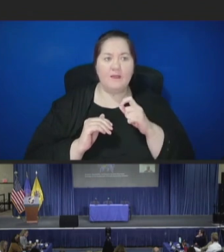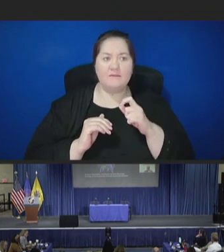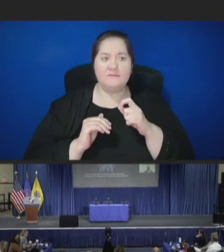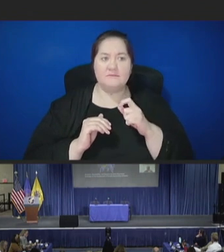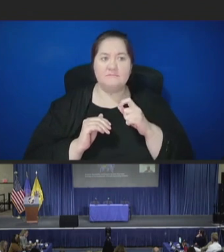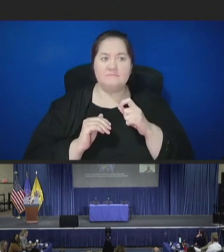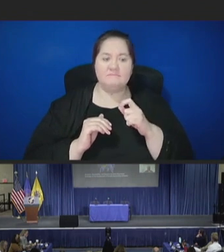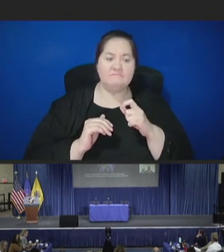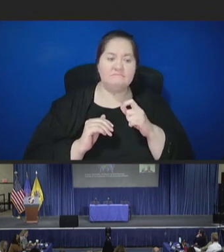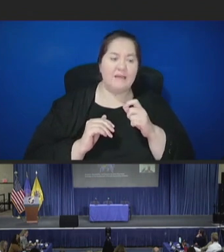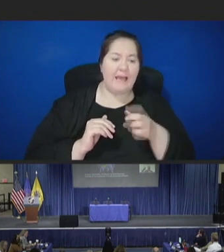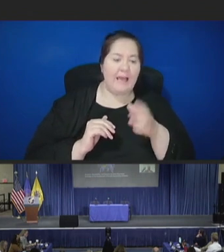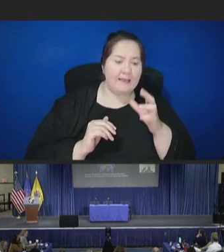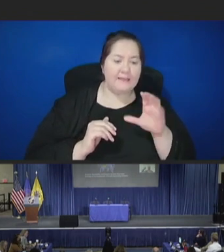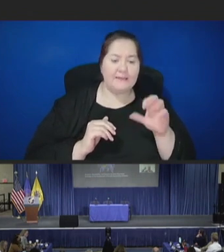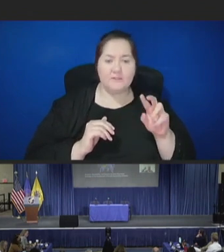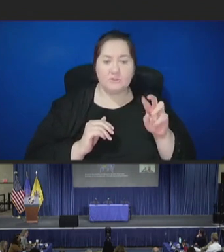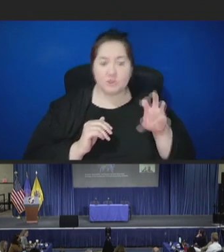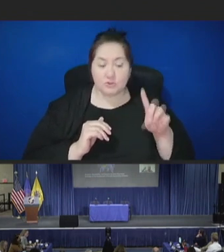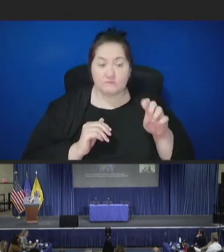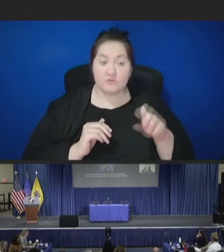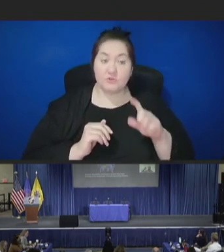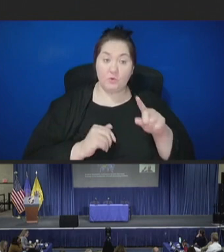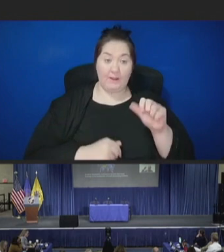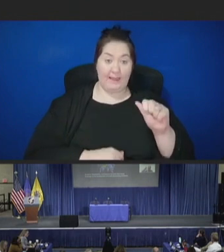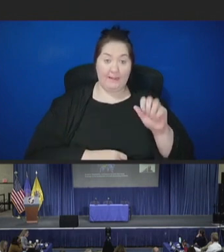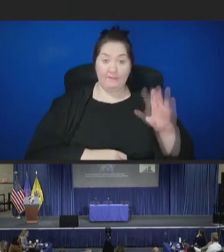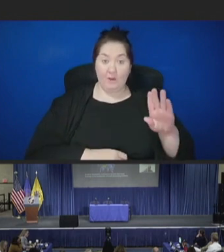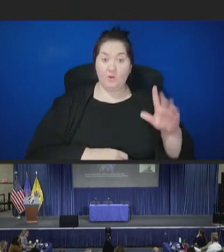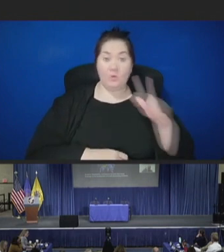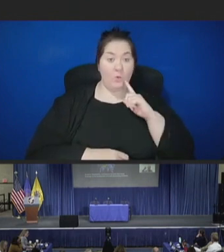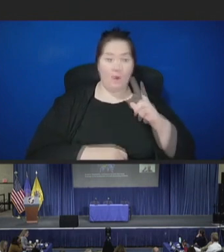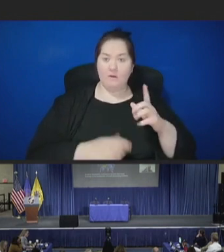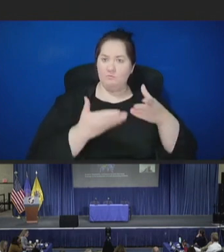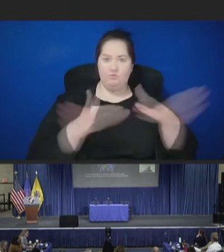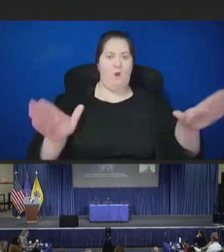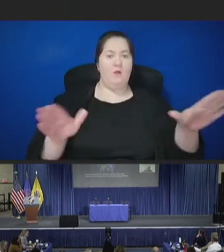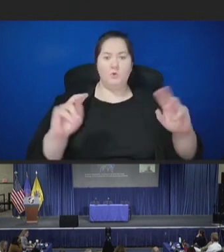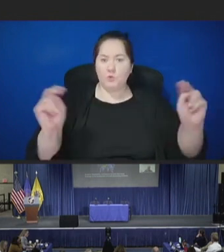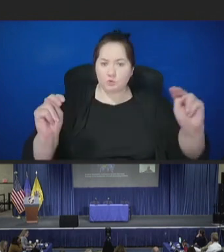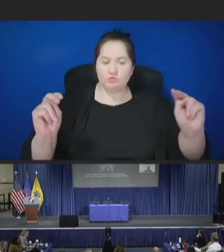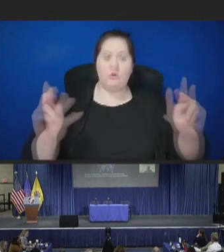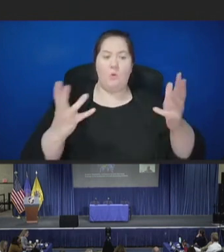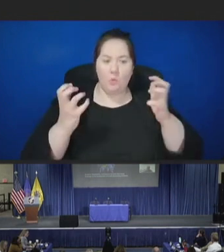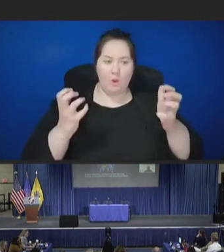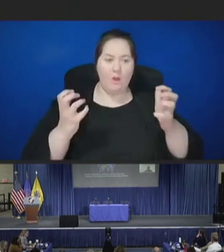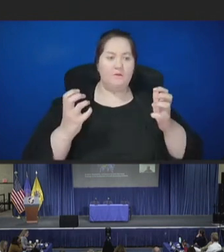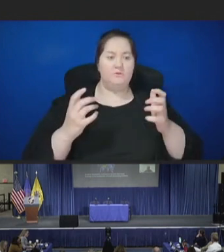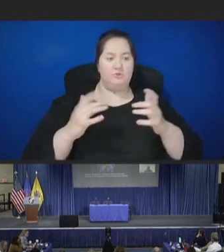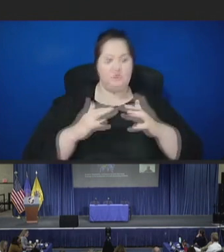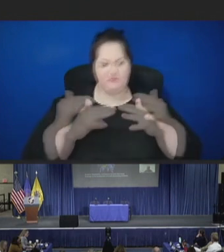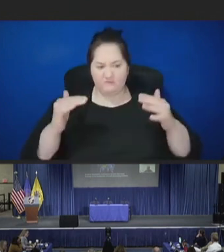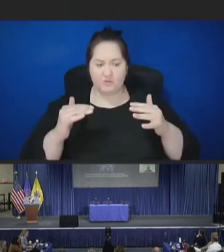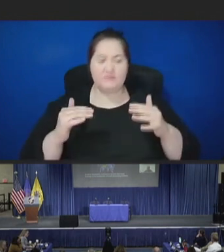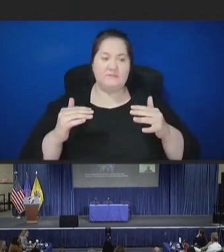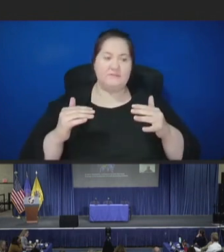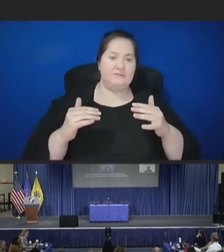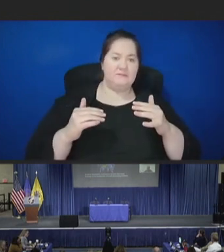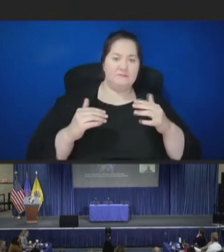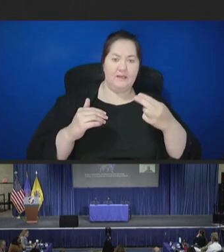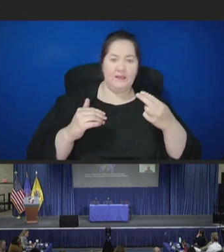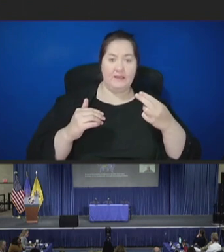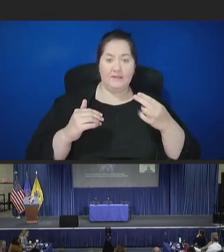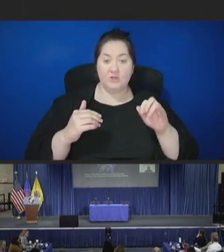conserved. So if you're an antibody and you're trying to be a broadly neutralizing antibody that can neutralize diverse HIV isolates,